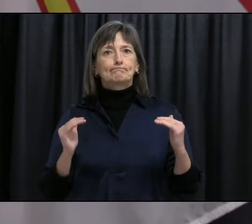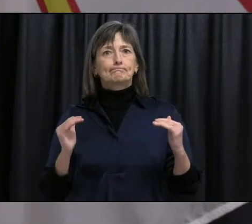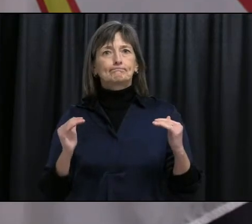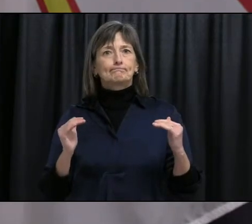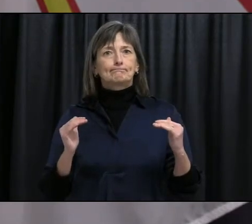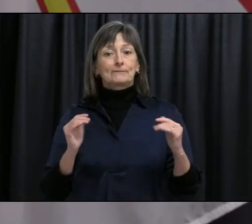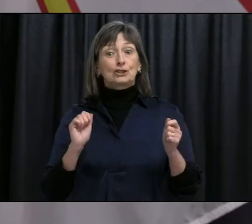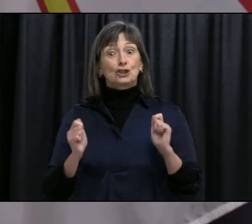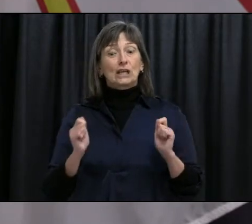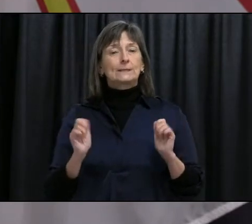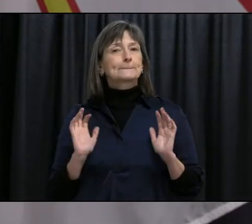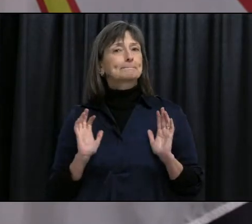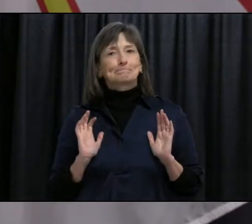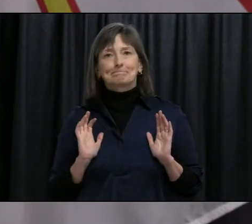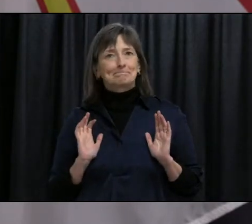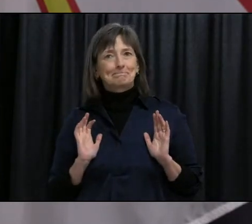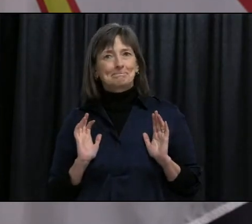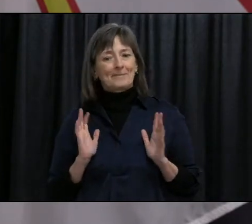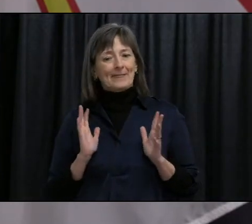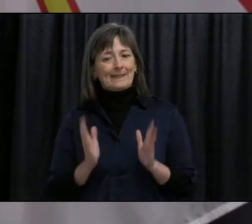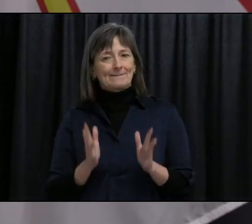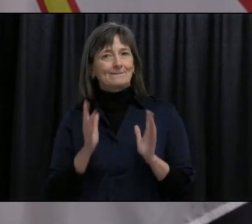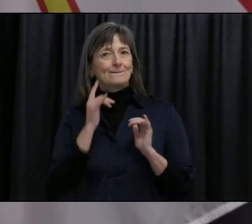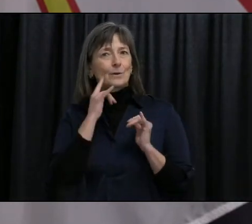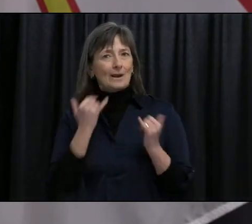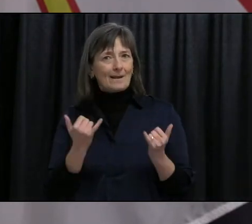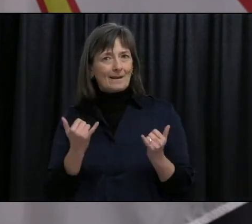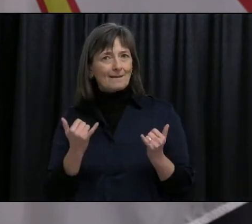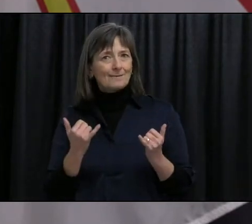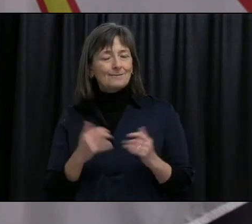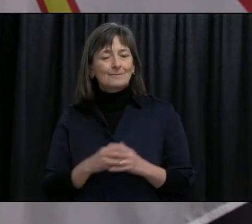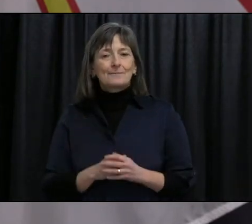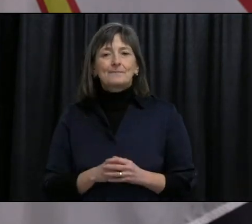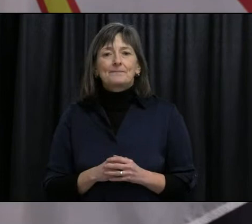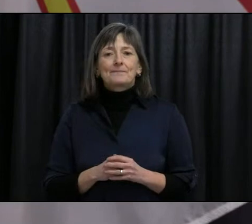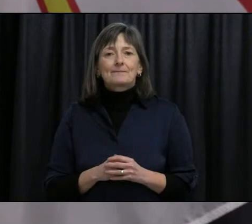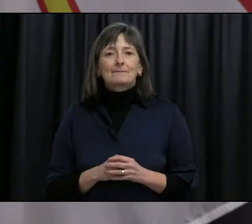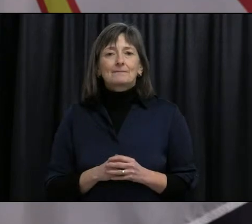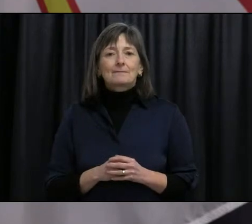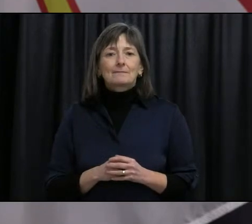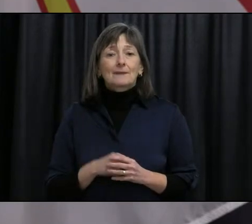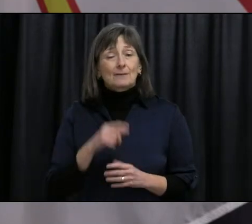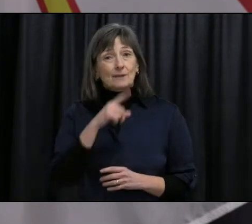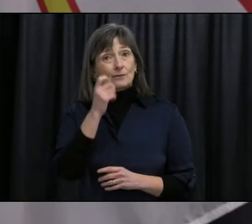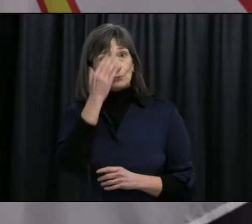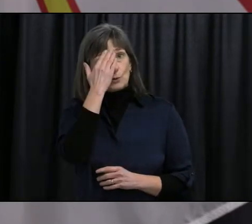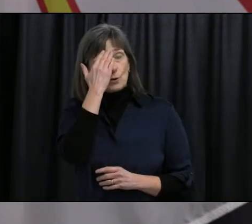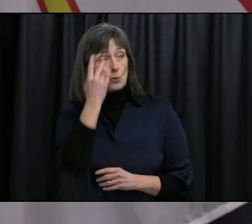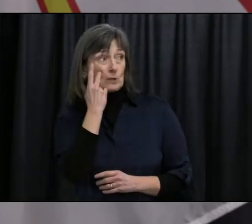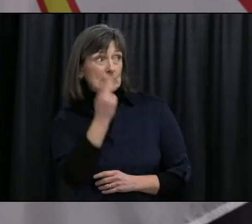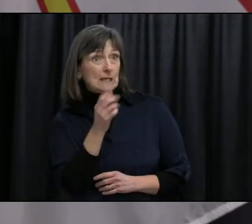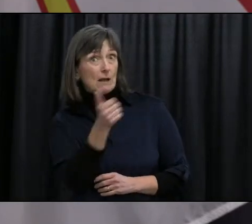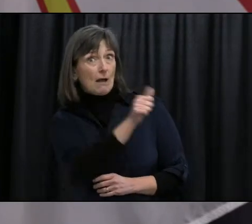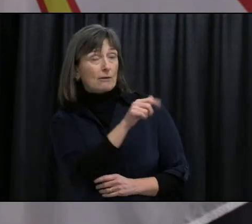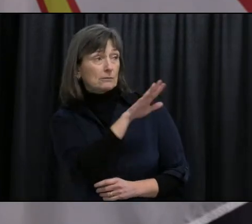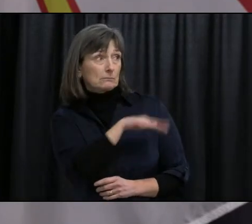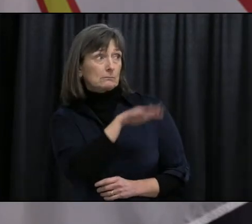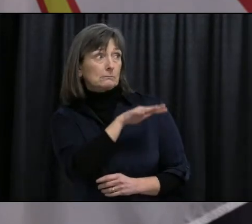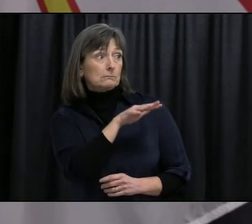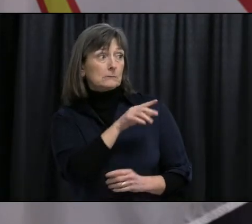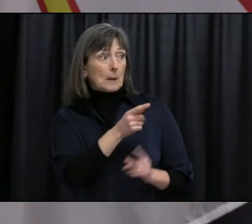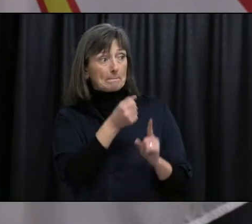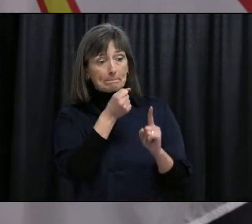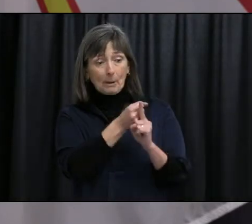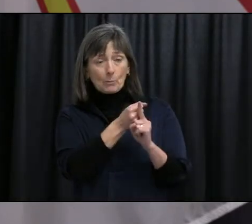So I think things will stay the same, and we've seen how quickly things can get out of hand, and certainly, there have